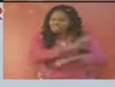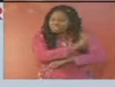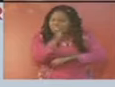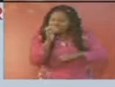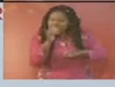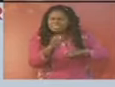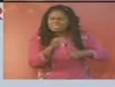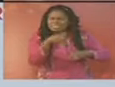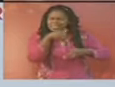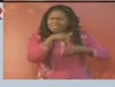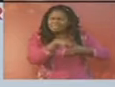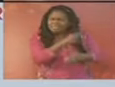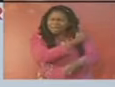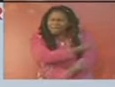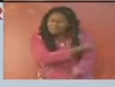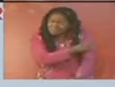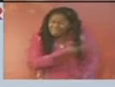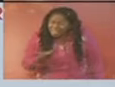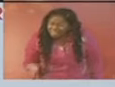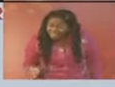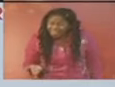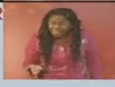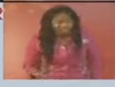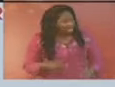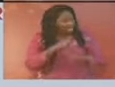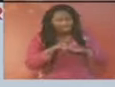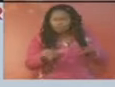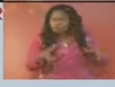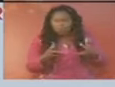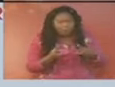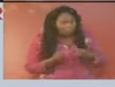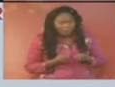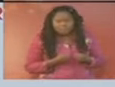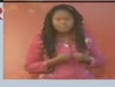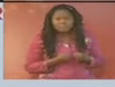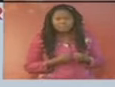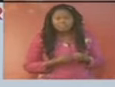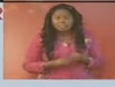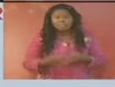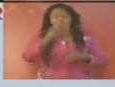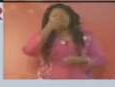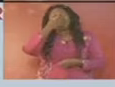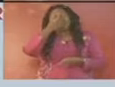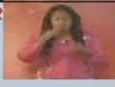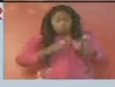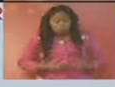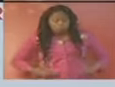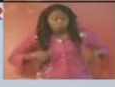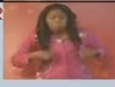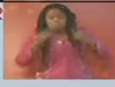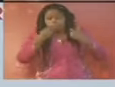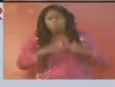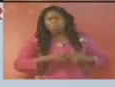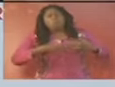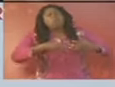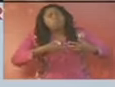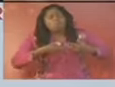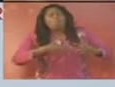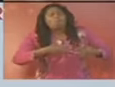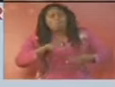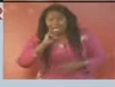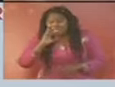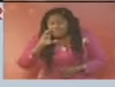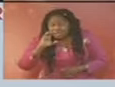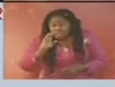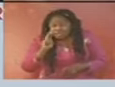a hospital bed. I don't want to be intubated and be on an ICU machine. And if